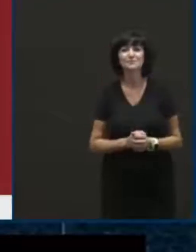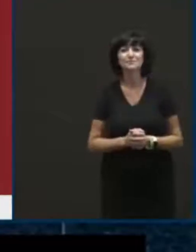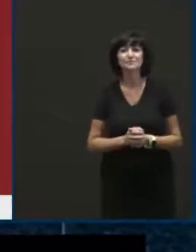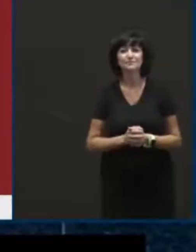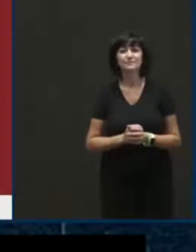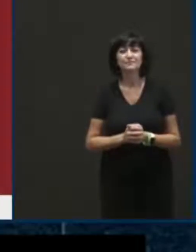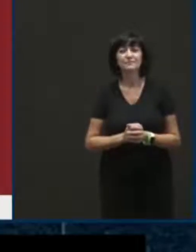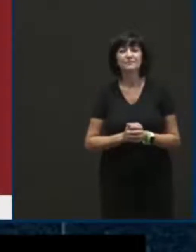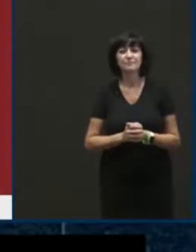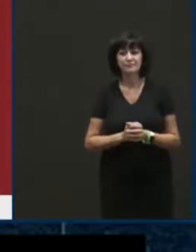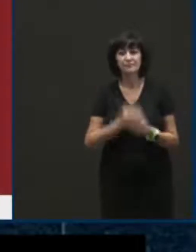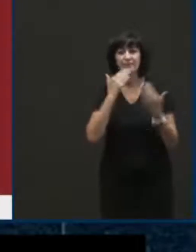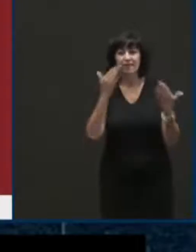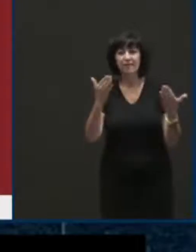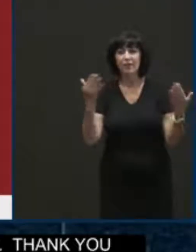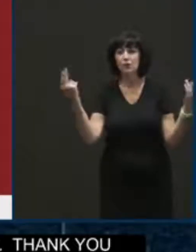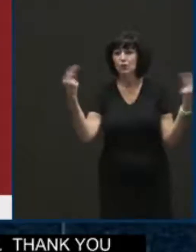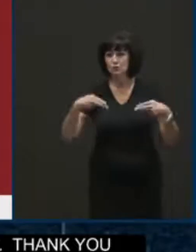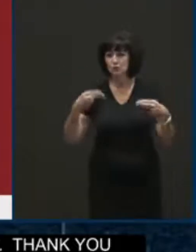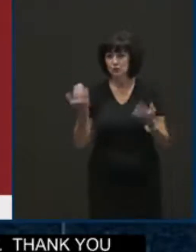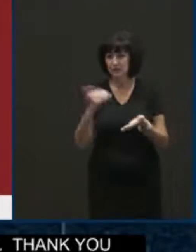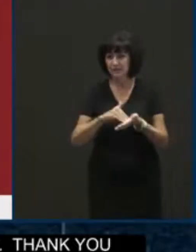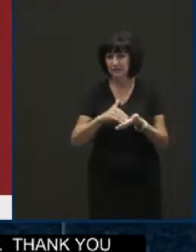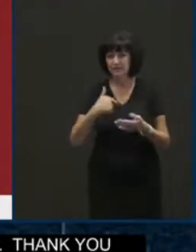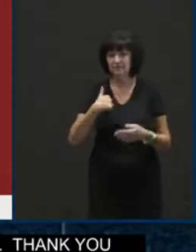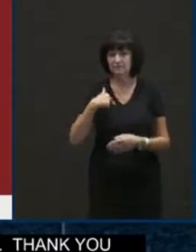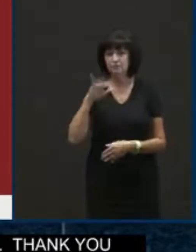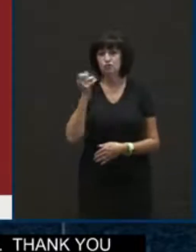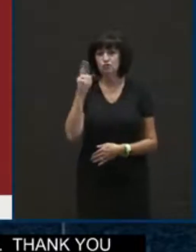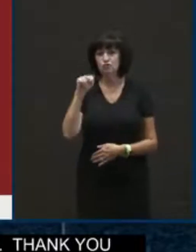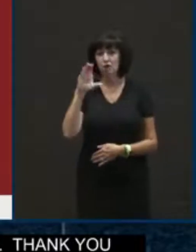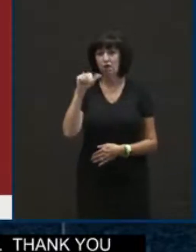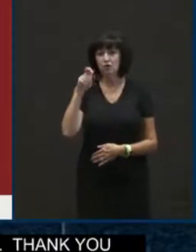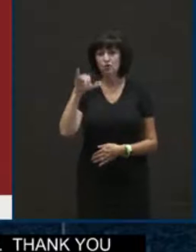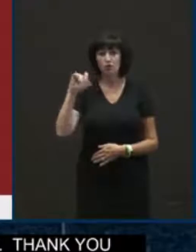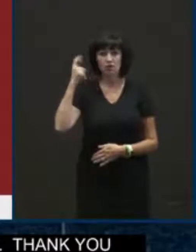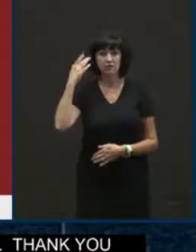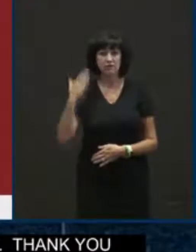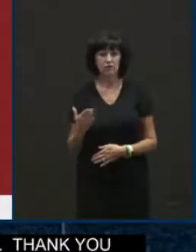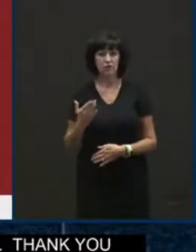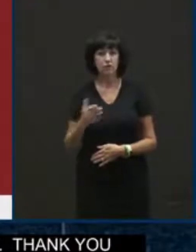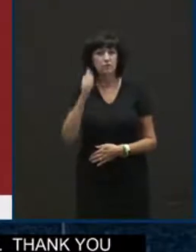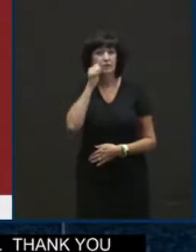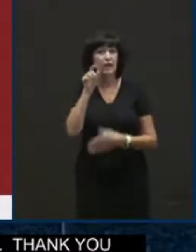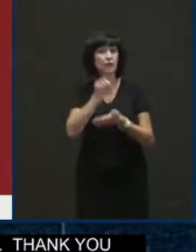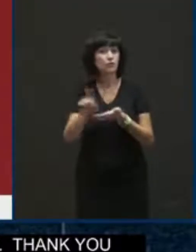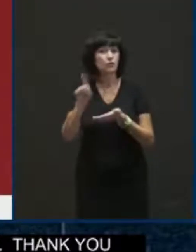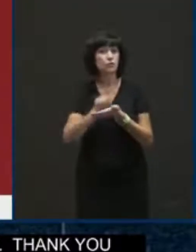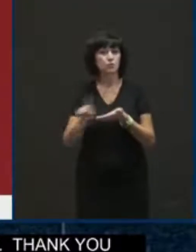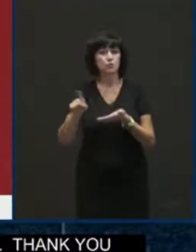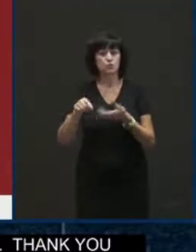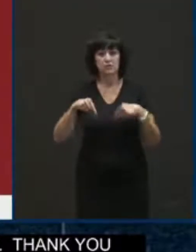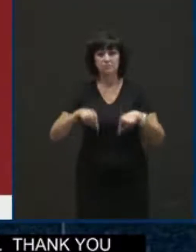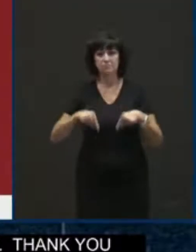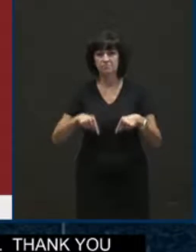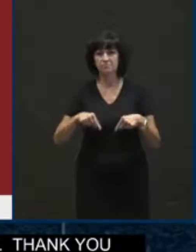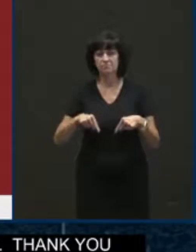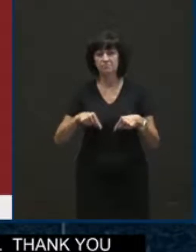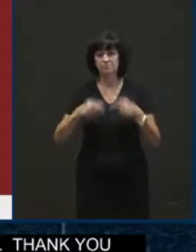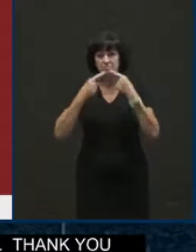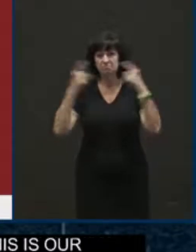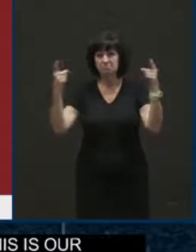Thank you for joining us again. I'm Governor John Carney. This is our weekly press conference on Delaware's response